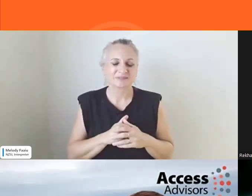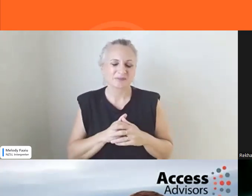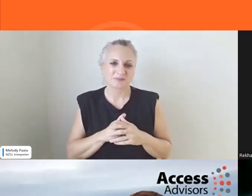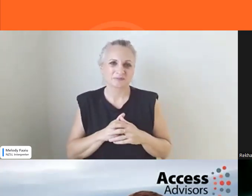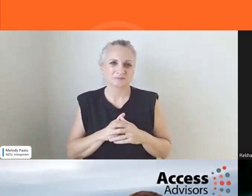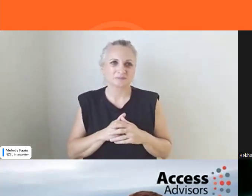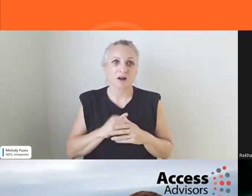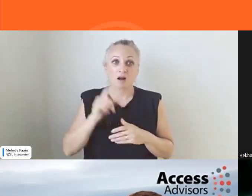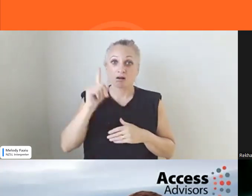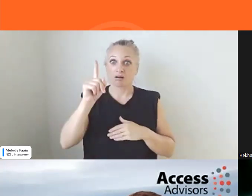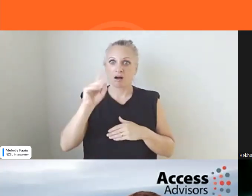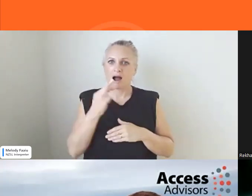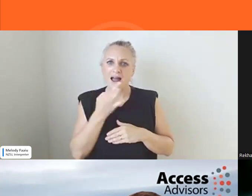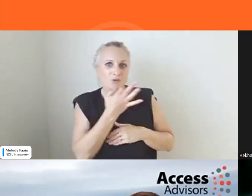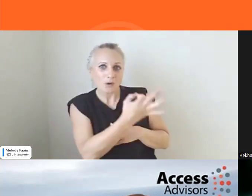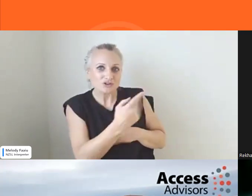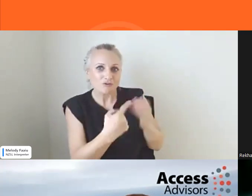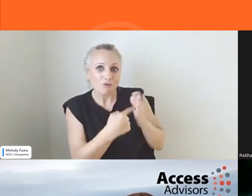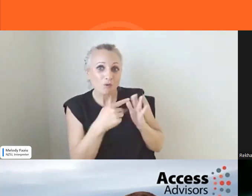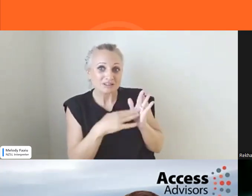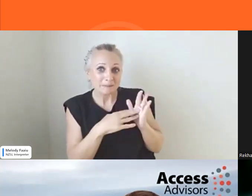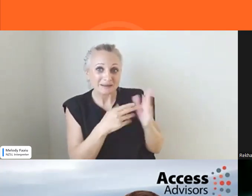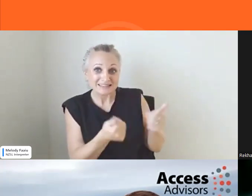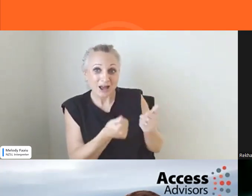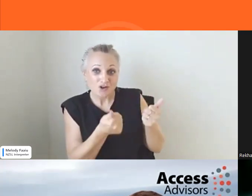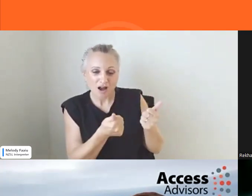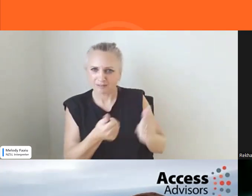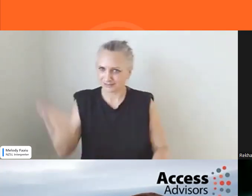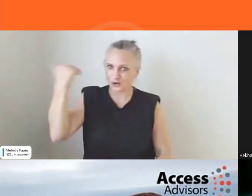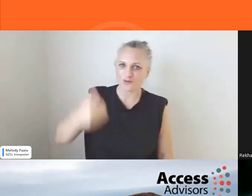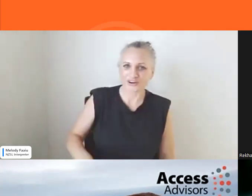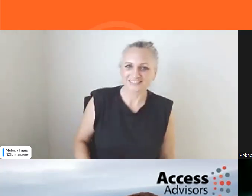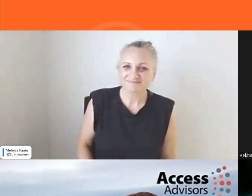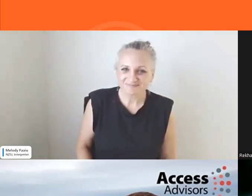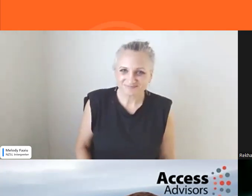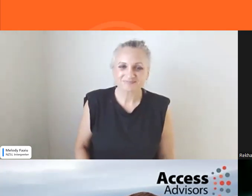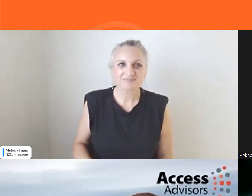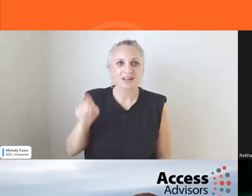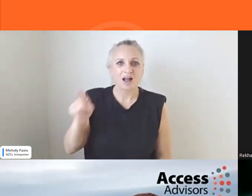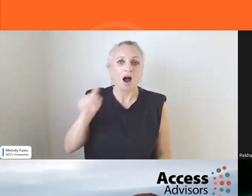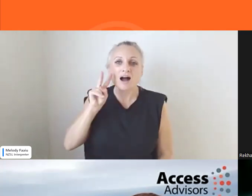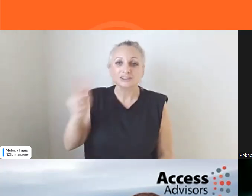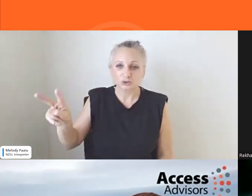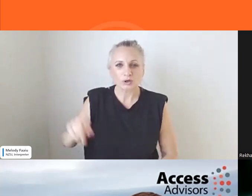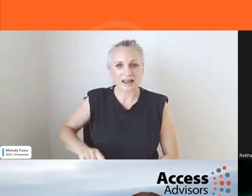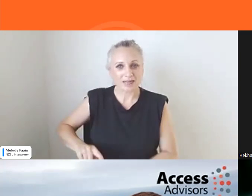I've just got a question for Tim, if that's all right. That was far away. In the Q&A section.